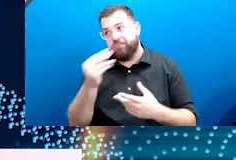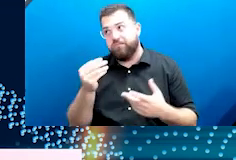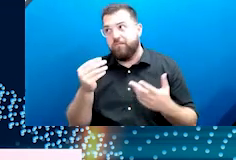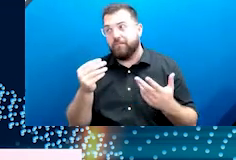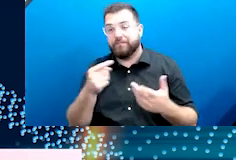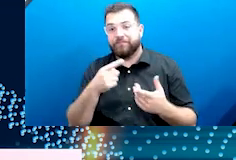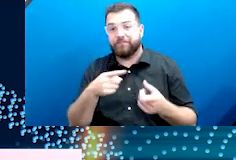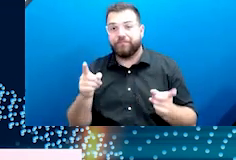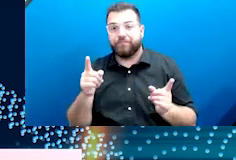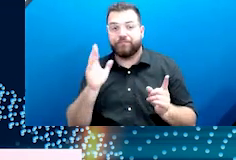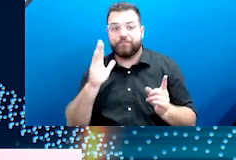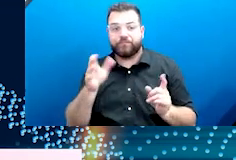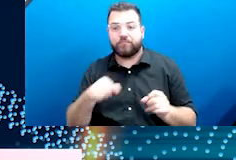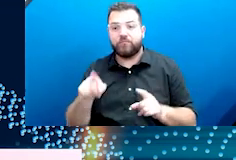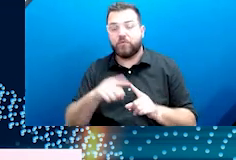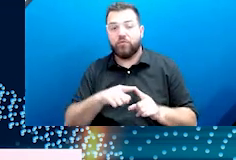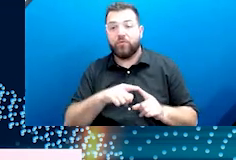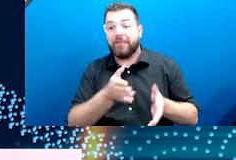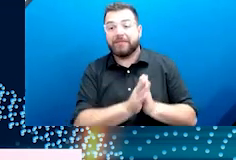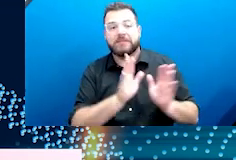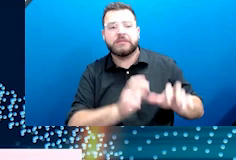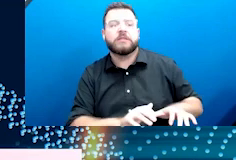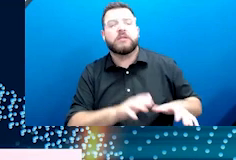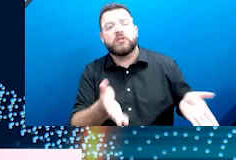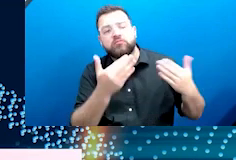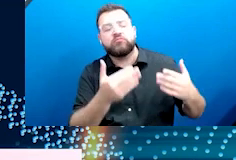say, generate an email that's